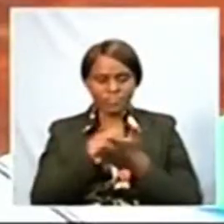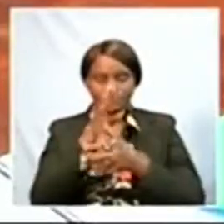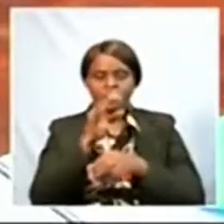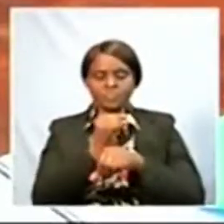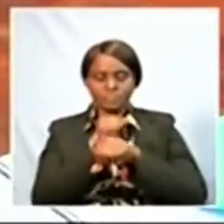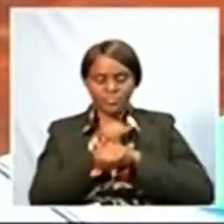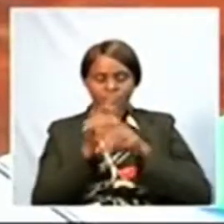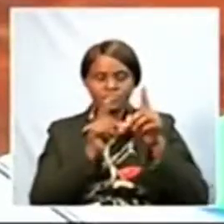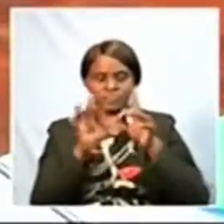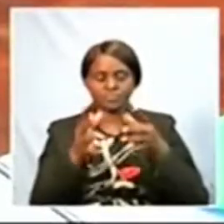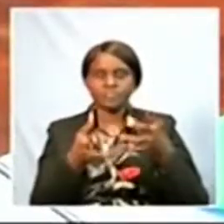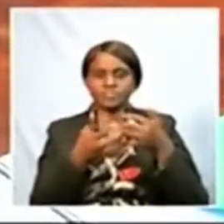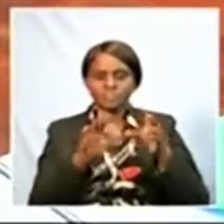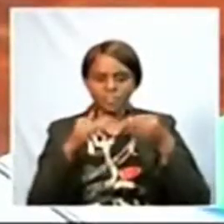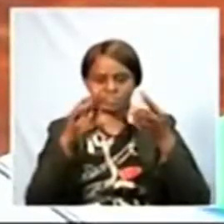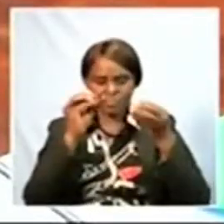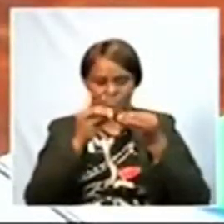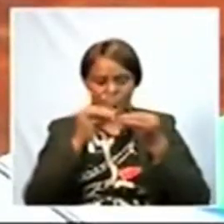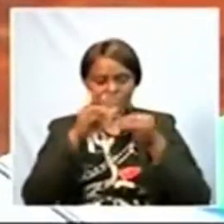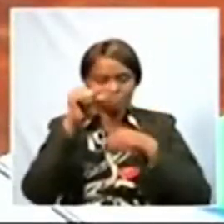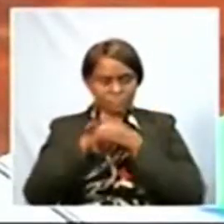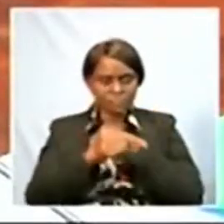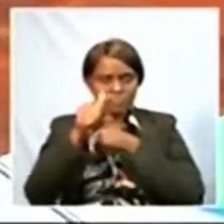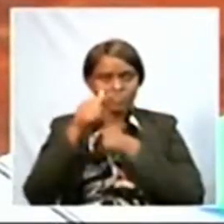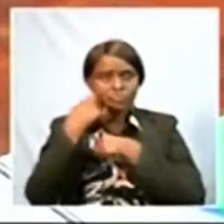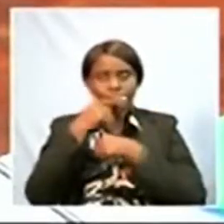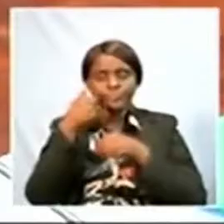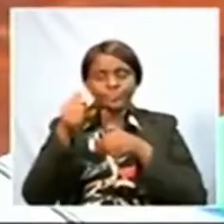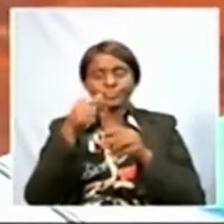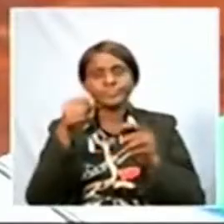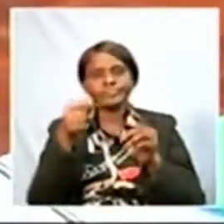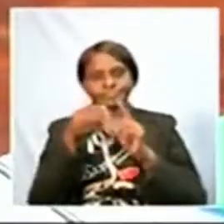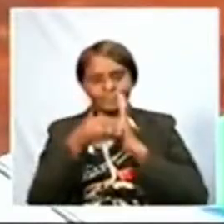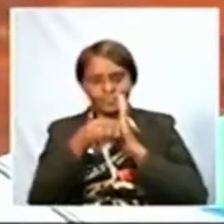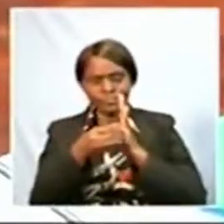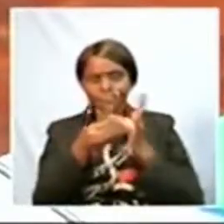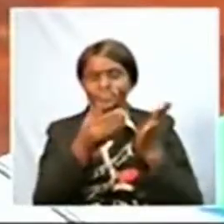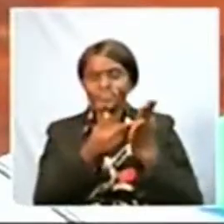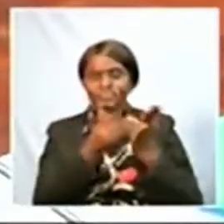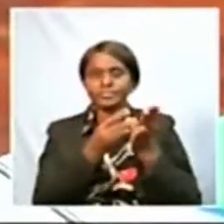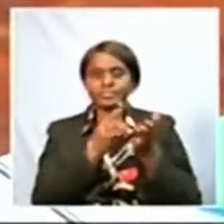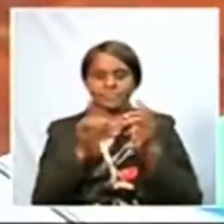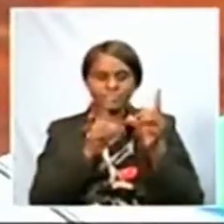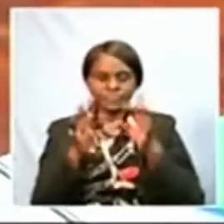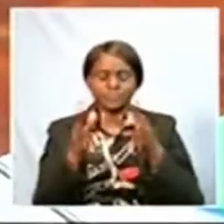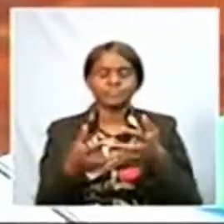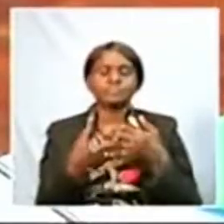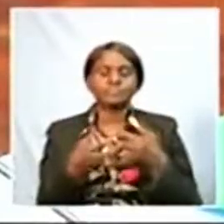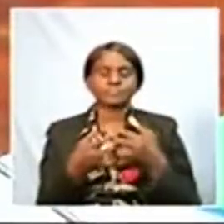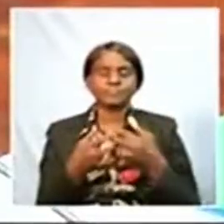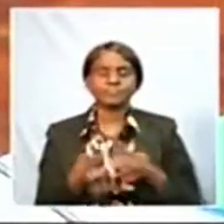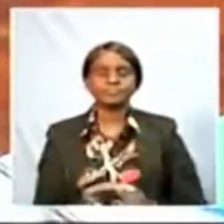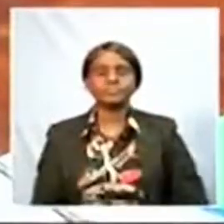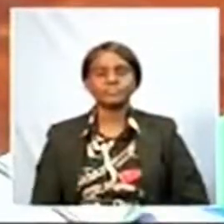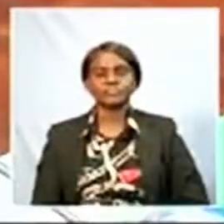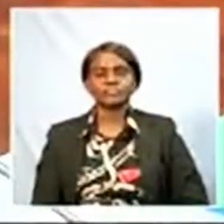Director Engineering to give more detail because he's the one spearheading. Director. Director Engineering.